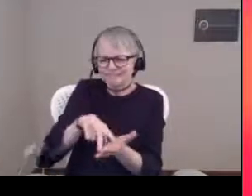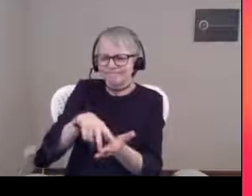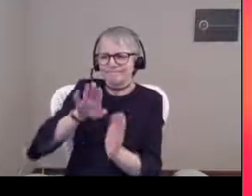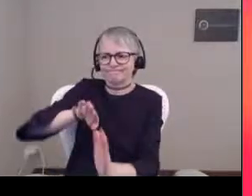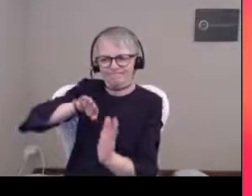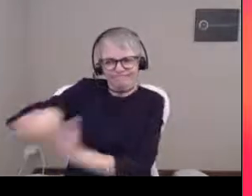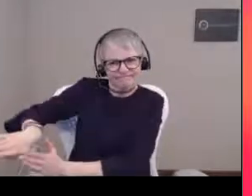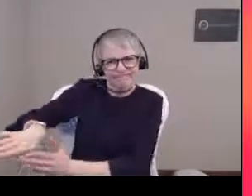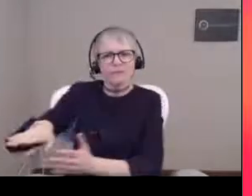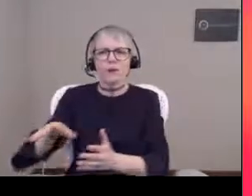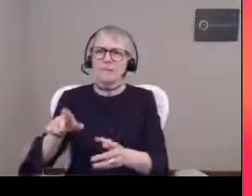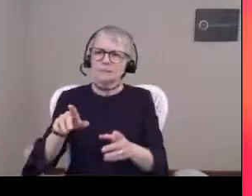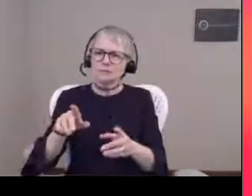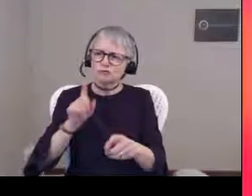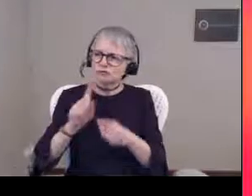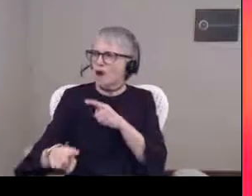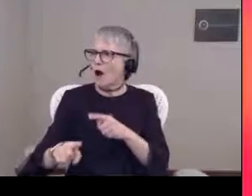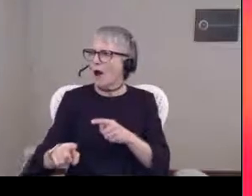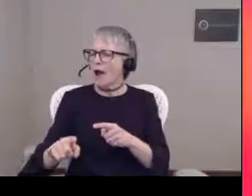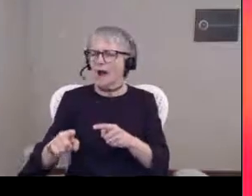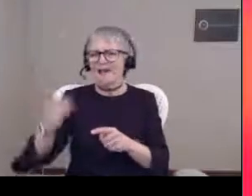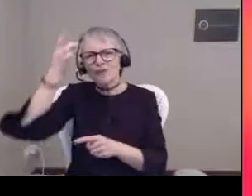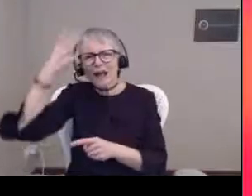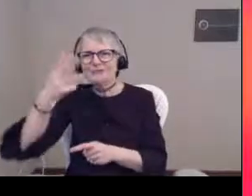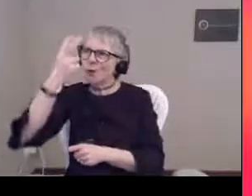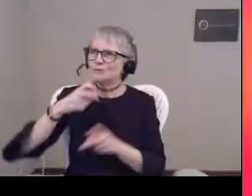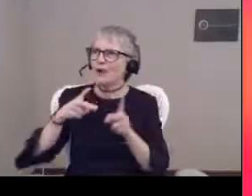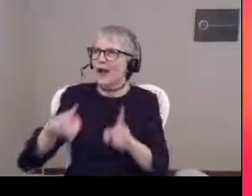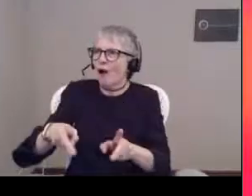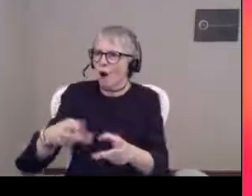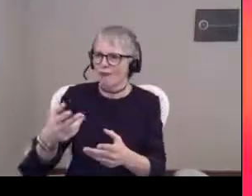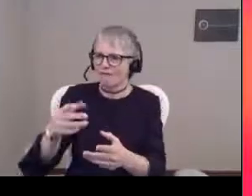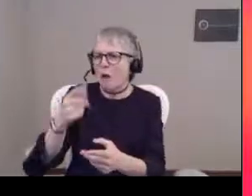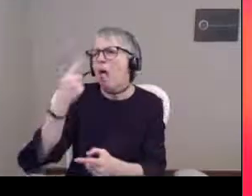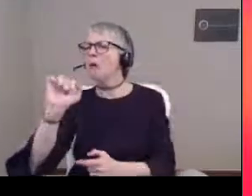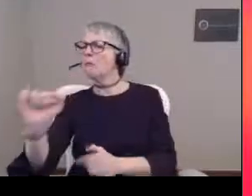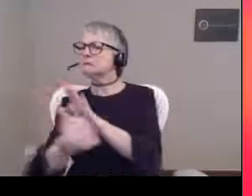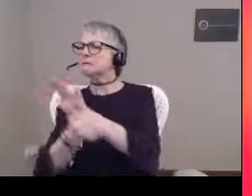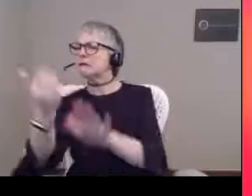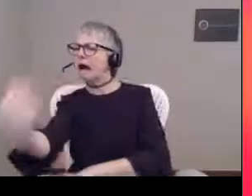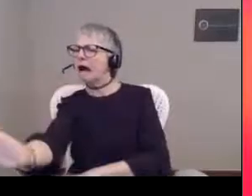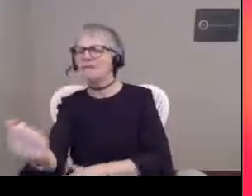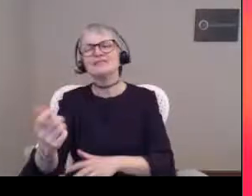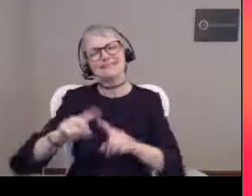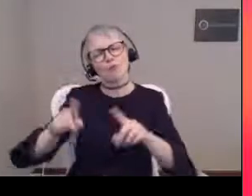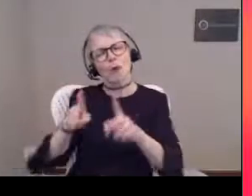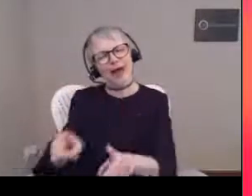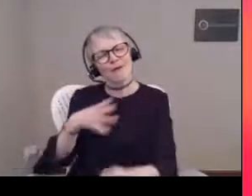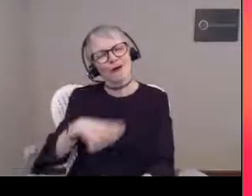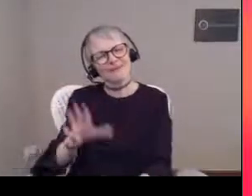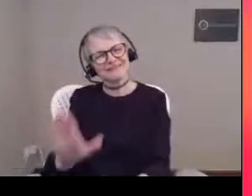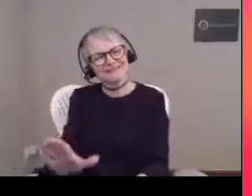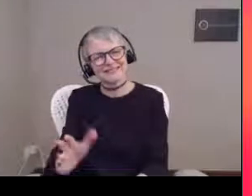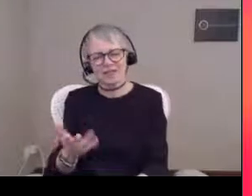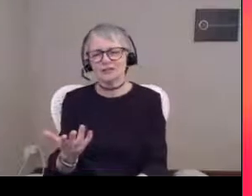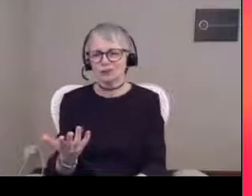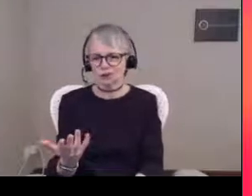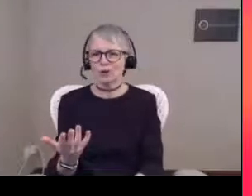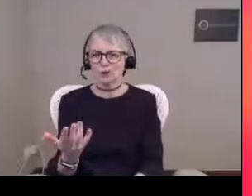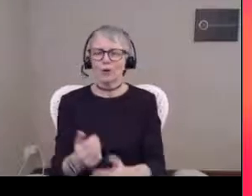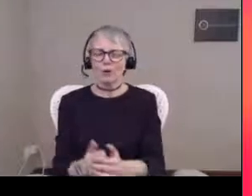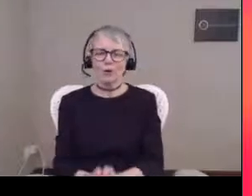that as well into an organisation initially is difficult because managers do like to see CVs. But we've managed to do that on answering the strength of